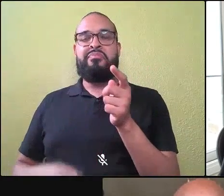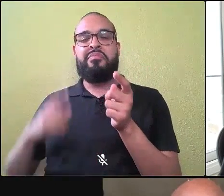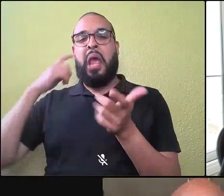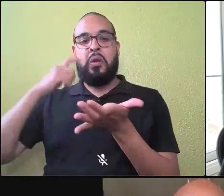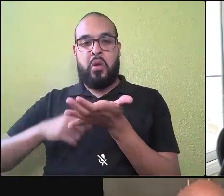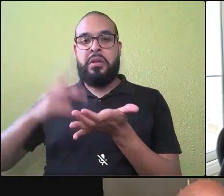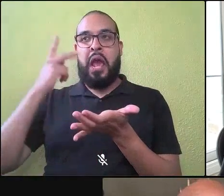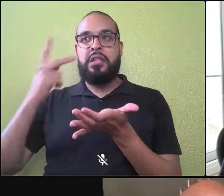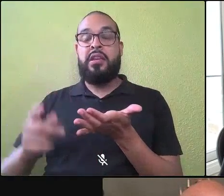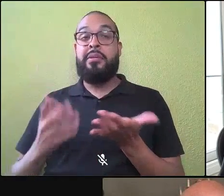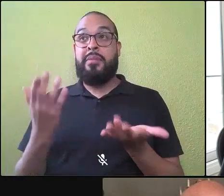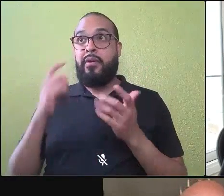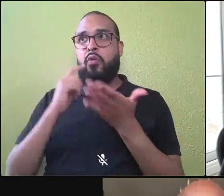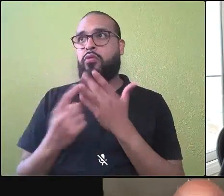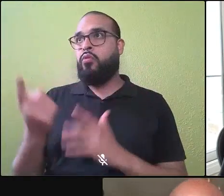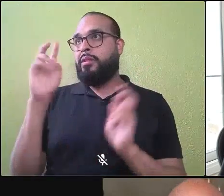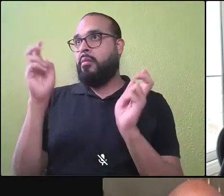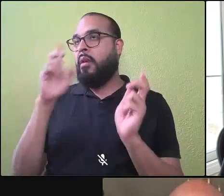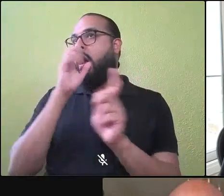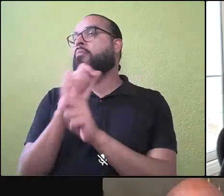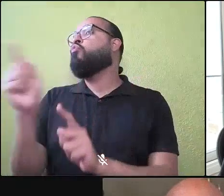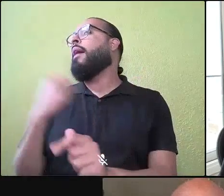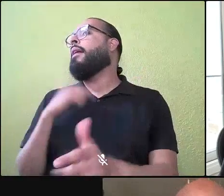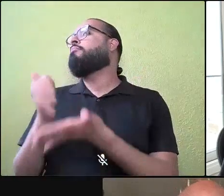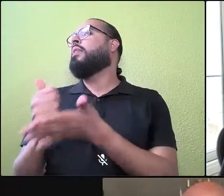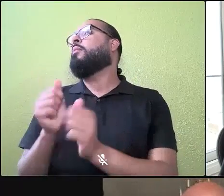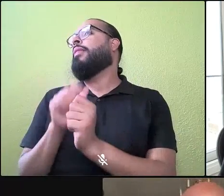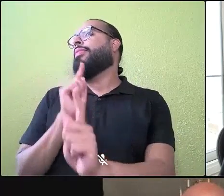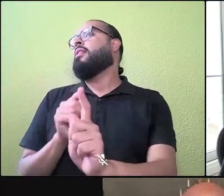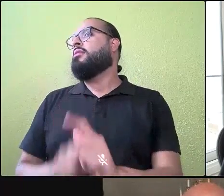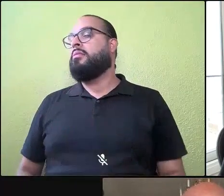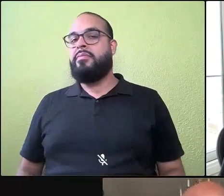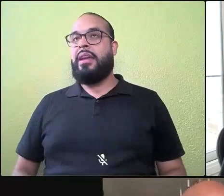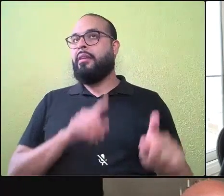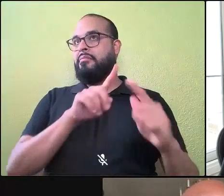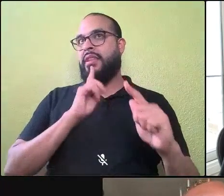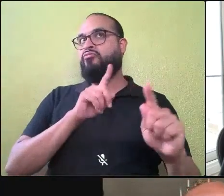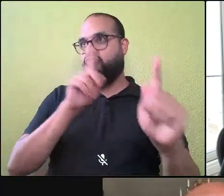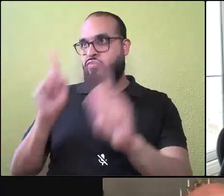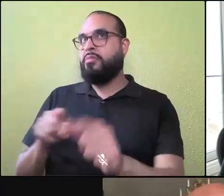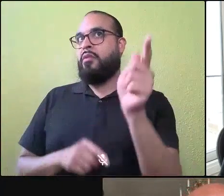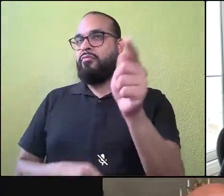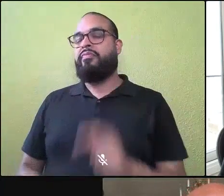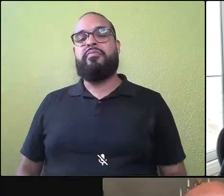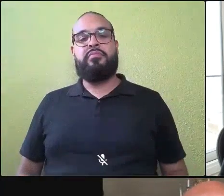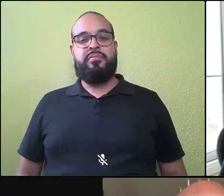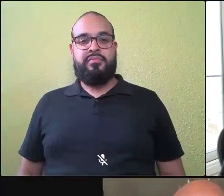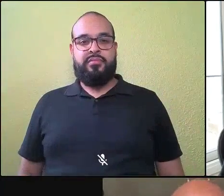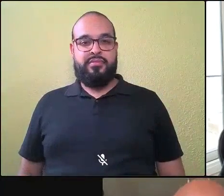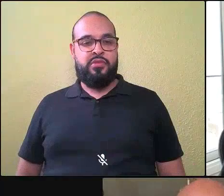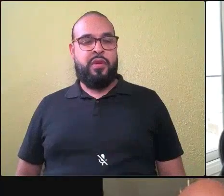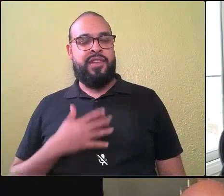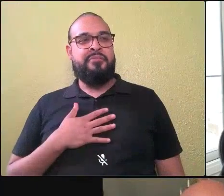a subject and they go, "Oh, that one I can help," and they respond in like minutes, right? So I think it